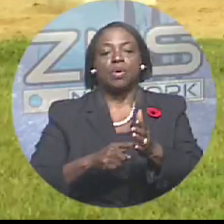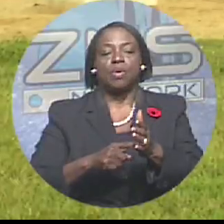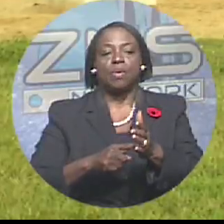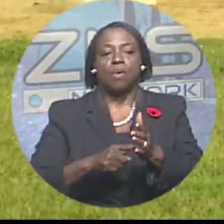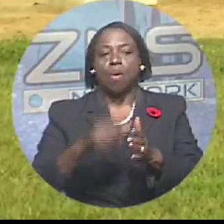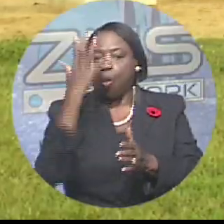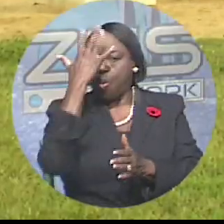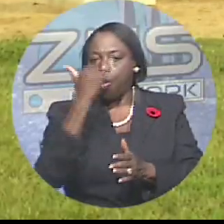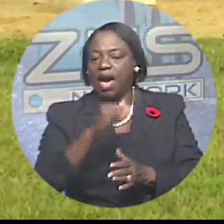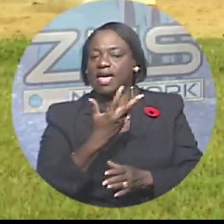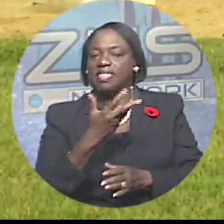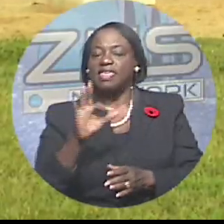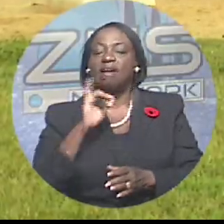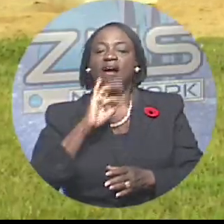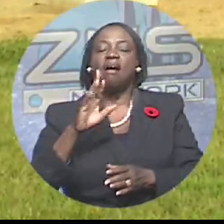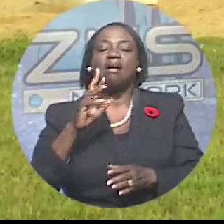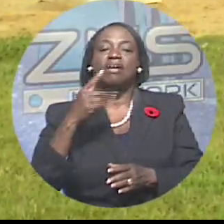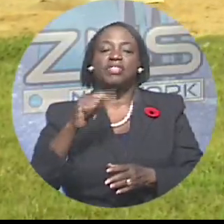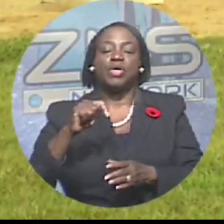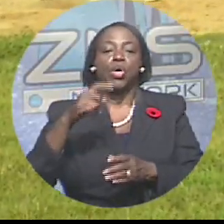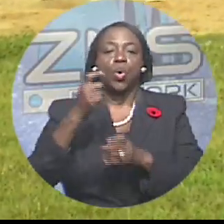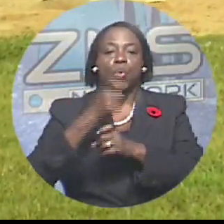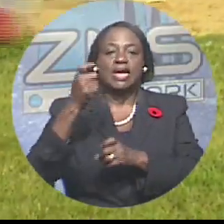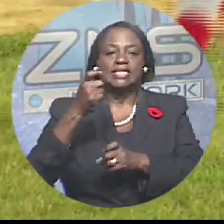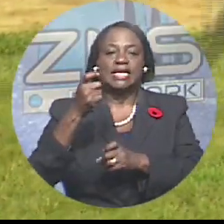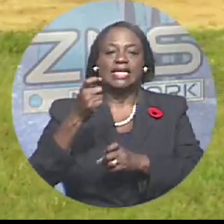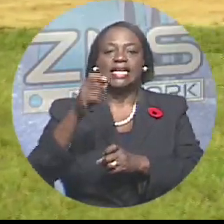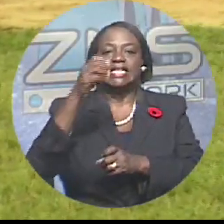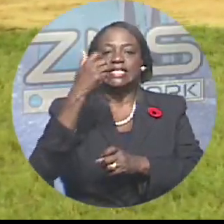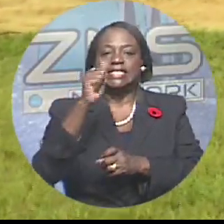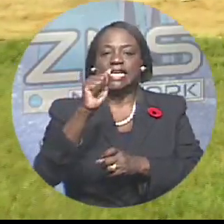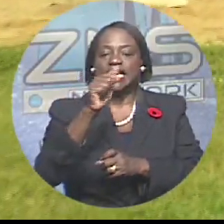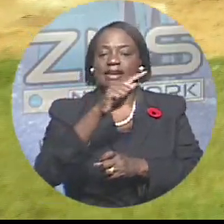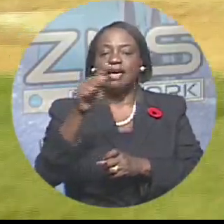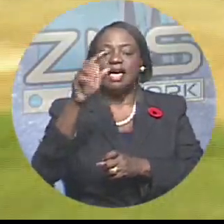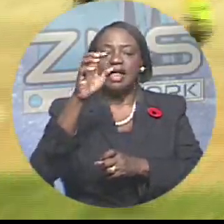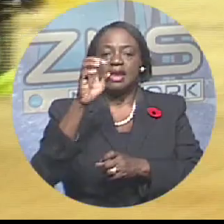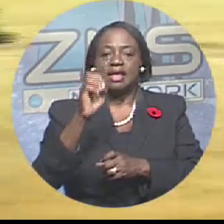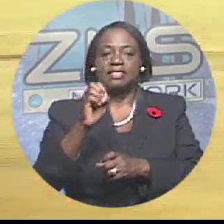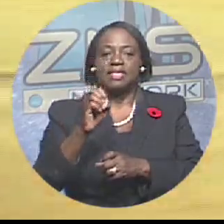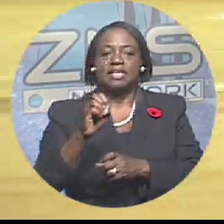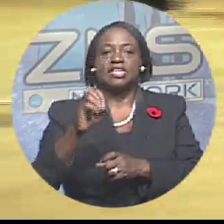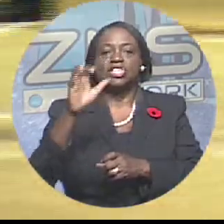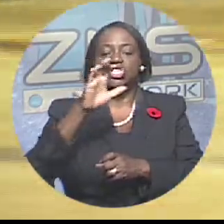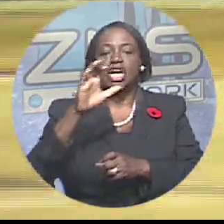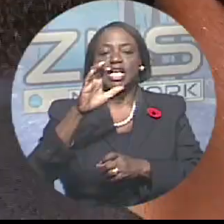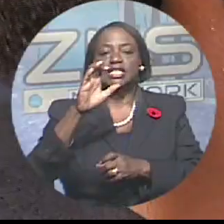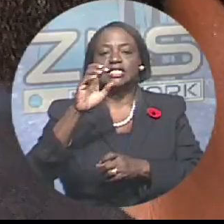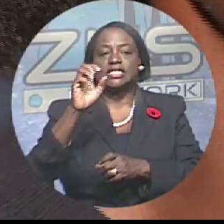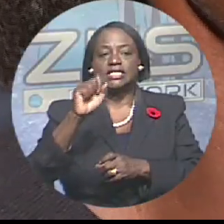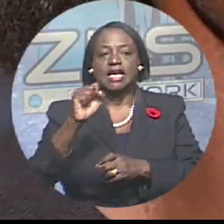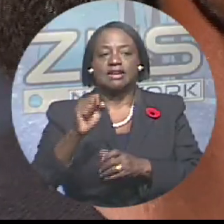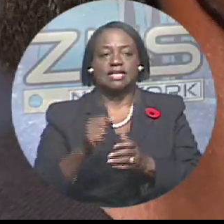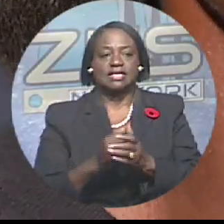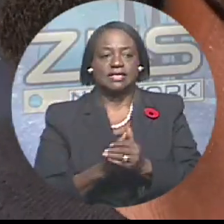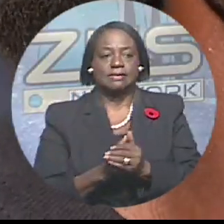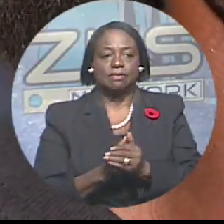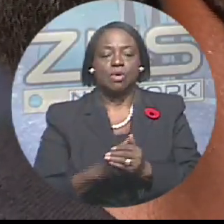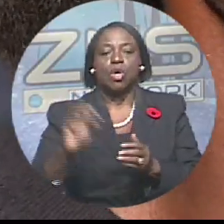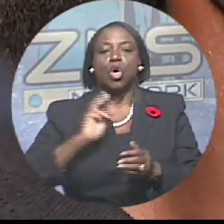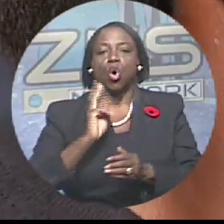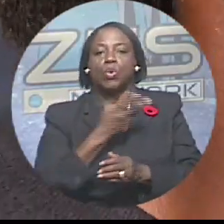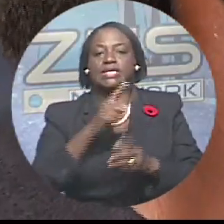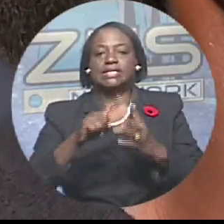the 4th-seeded Charles W. Saunders Cougars 10-0 in just 3 innings to advance to the championship. Our bats started off slow,